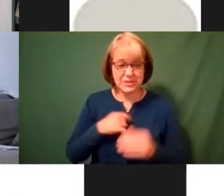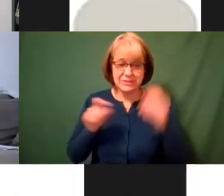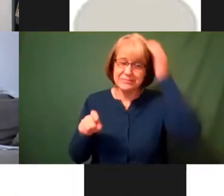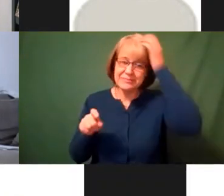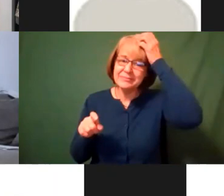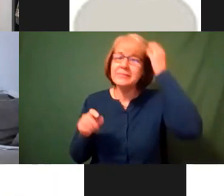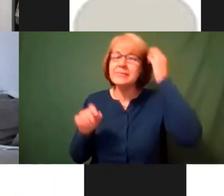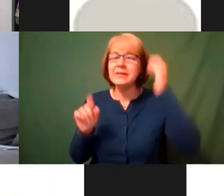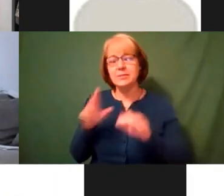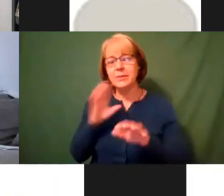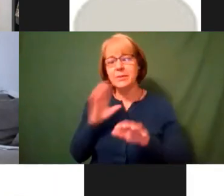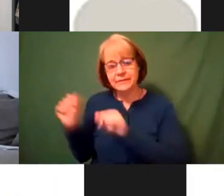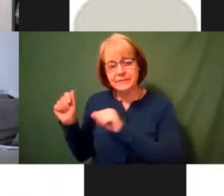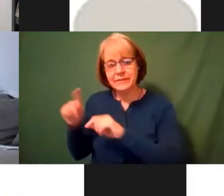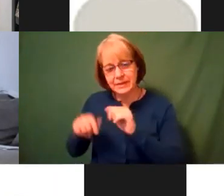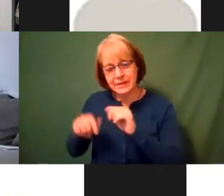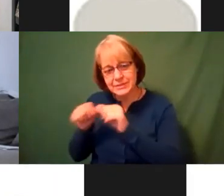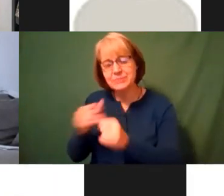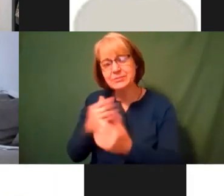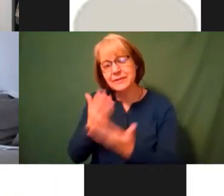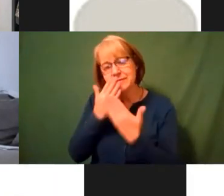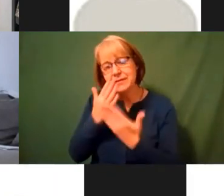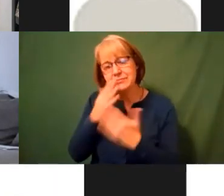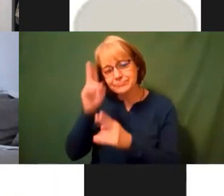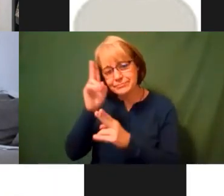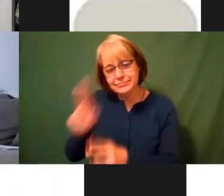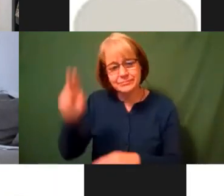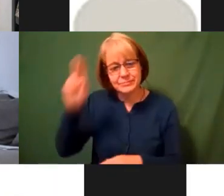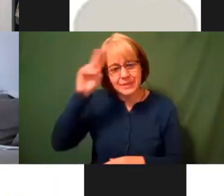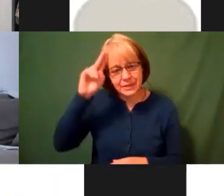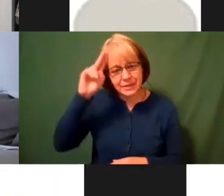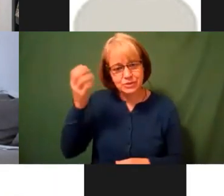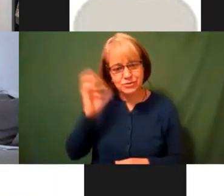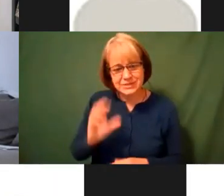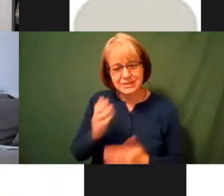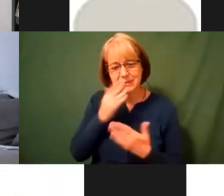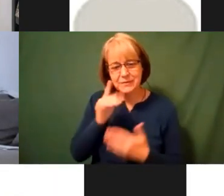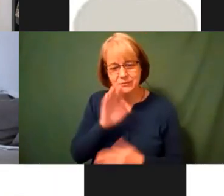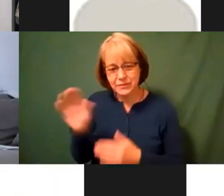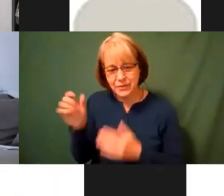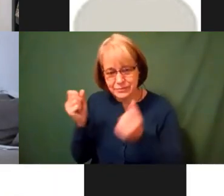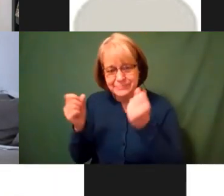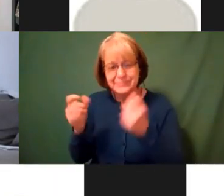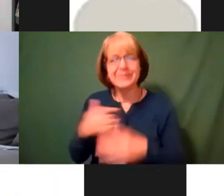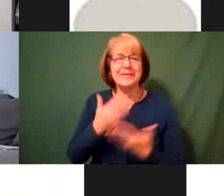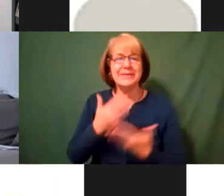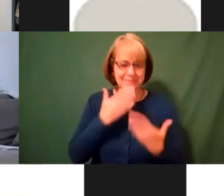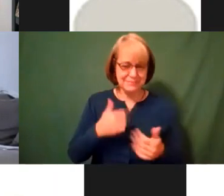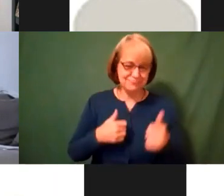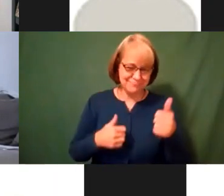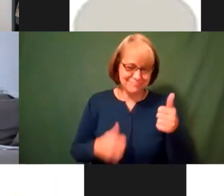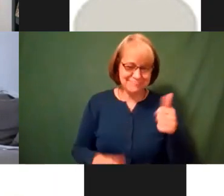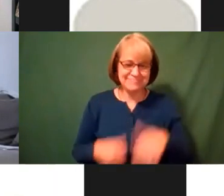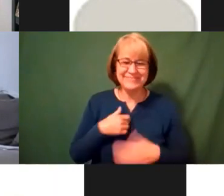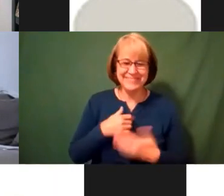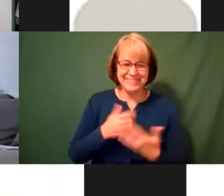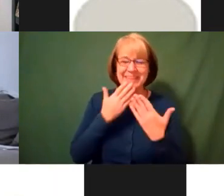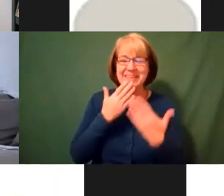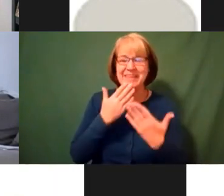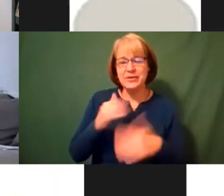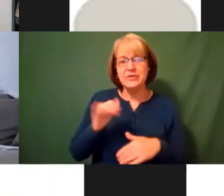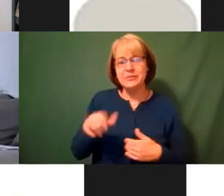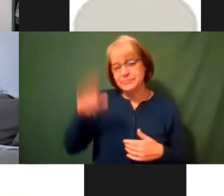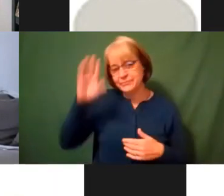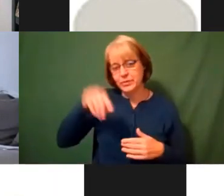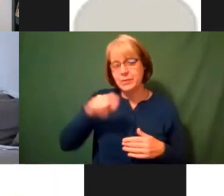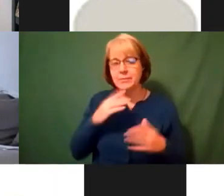Yeah. So I want to acknowledge and thank Helen and Christine, I think, and mm-hmm. I also offer that we might end